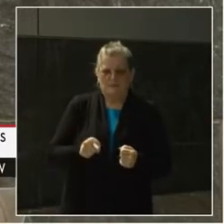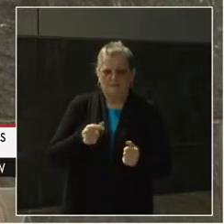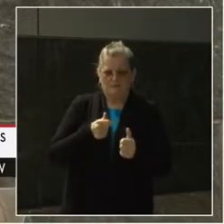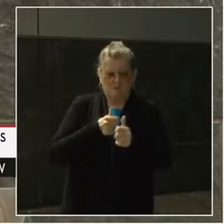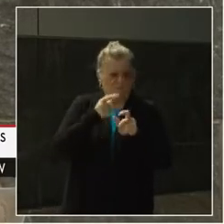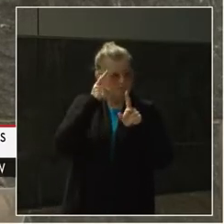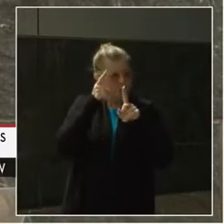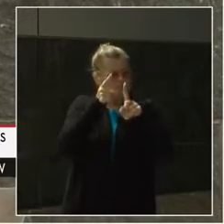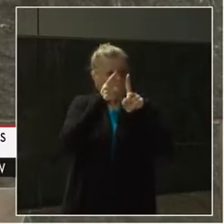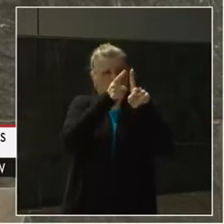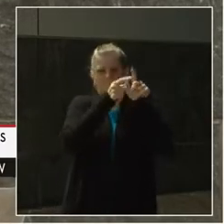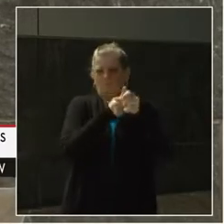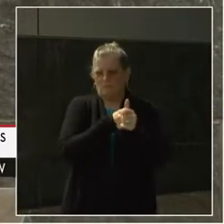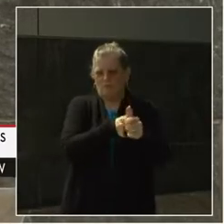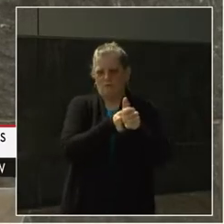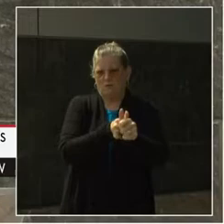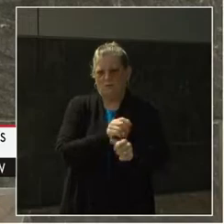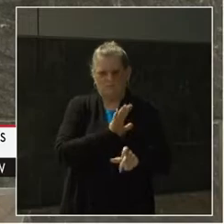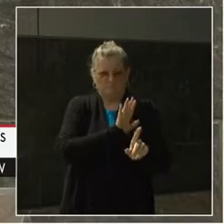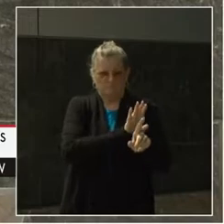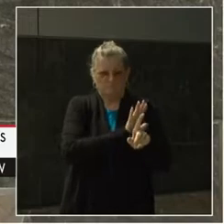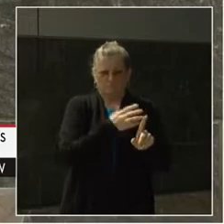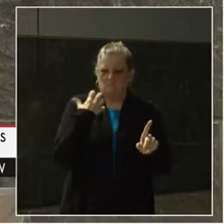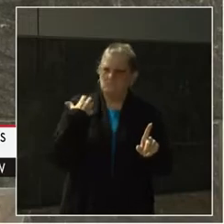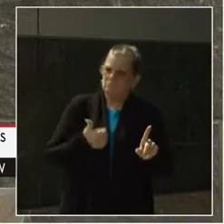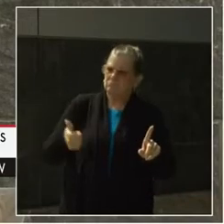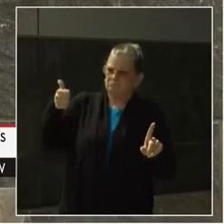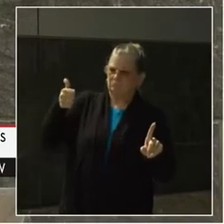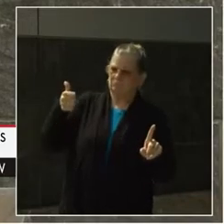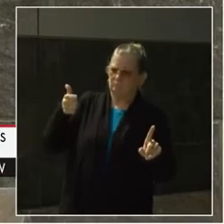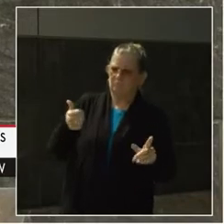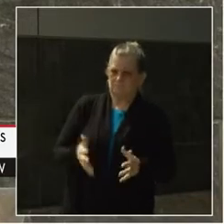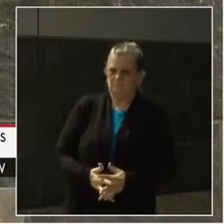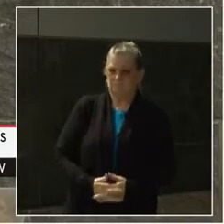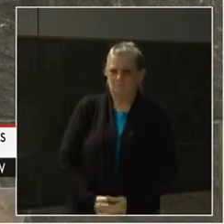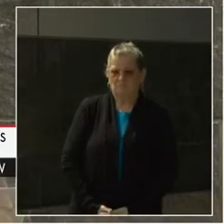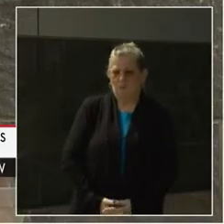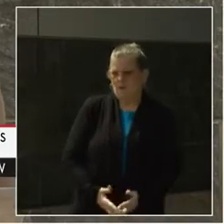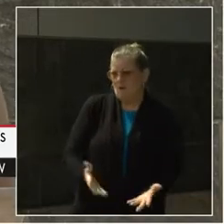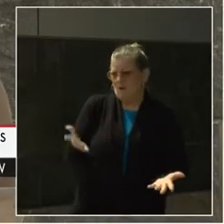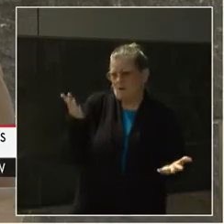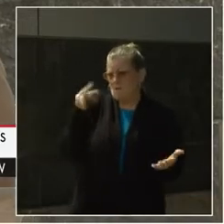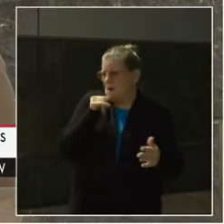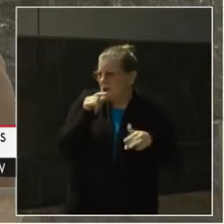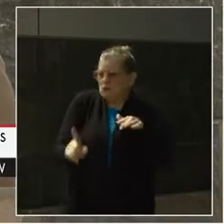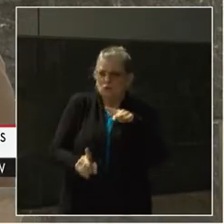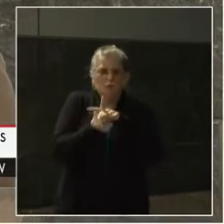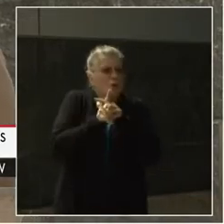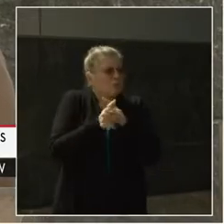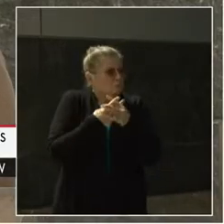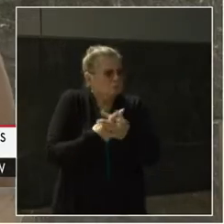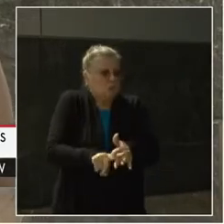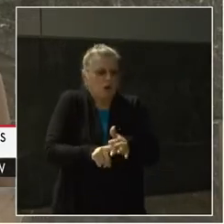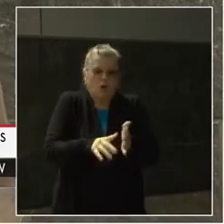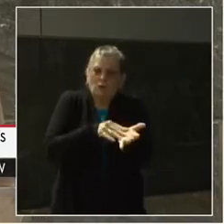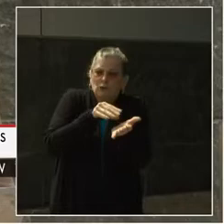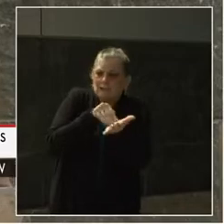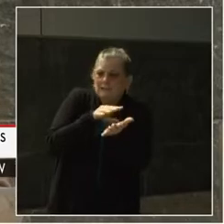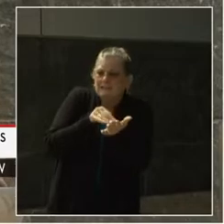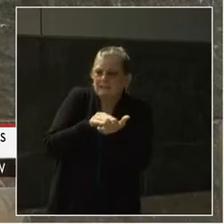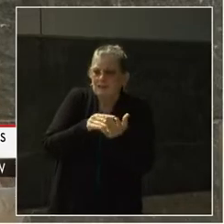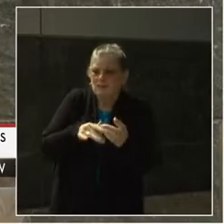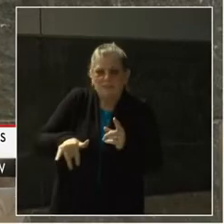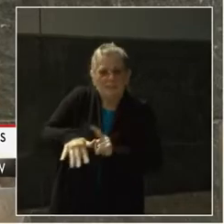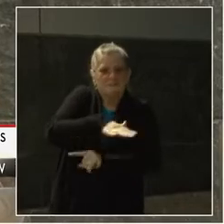this, you might as well get started learning how it is now. That's how it's going to be, right?